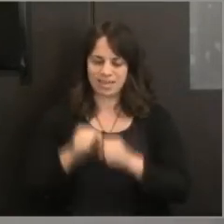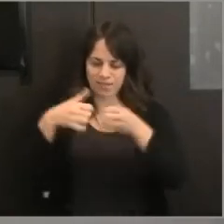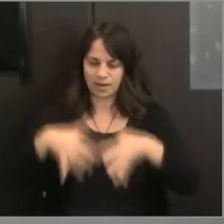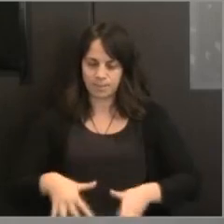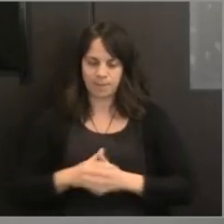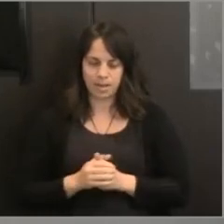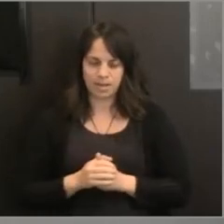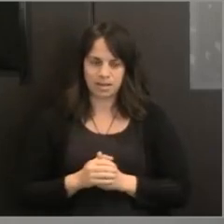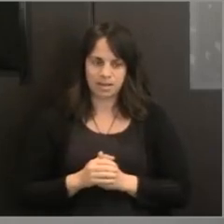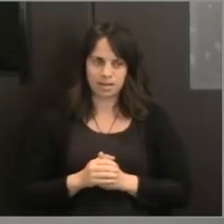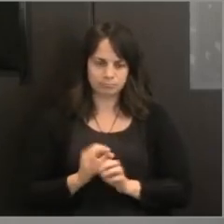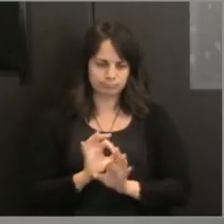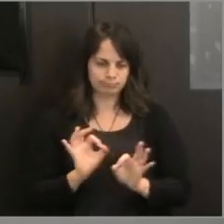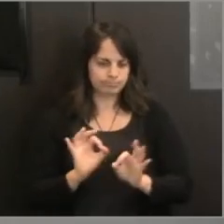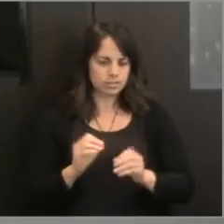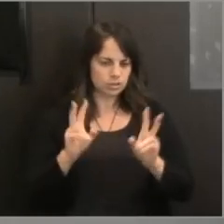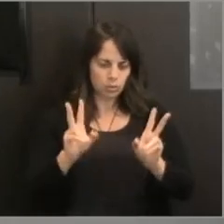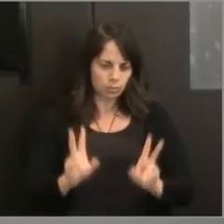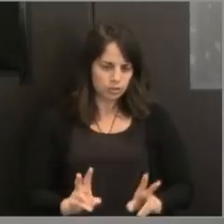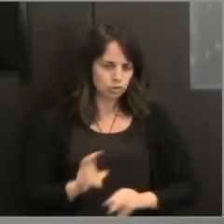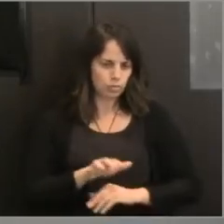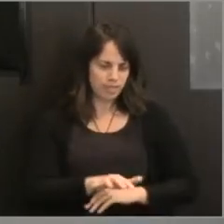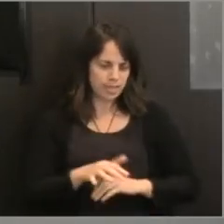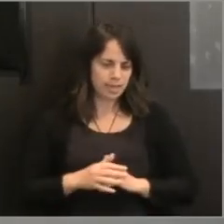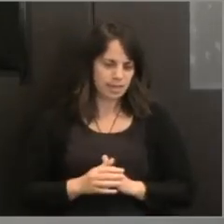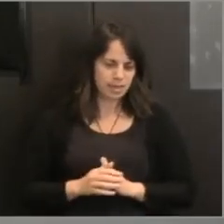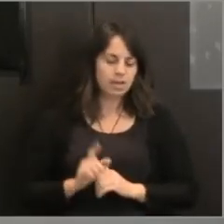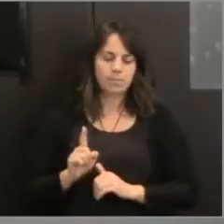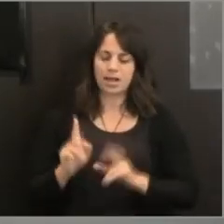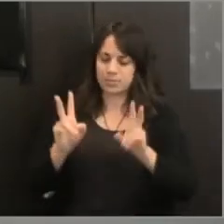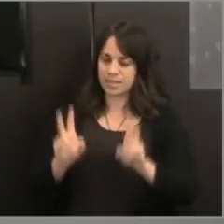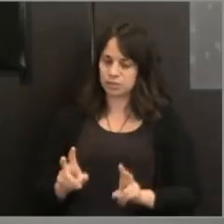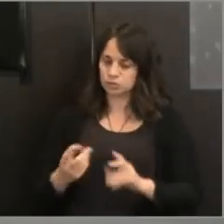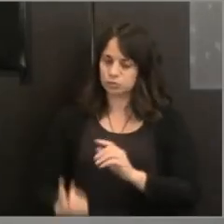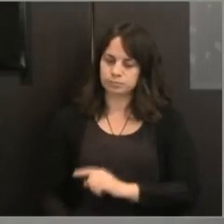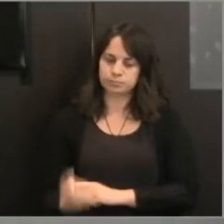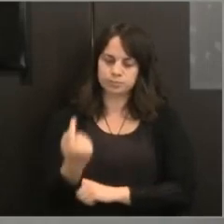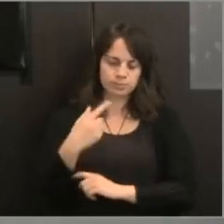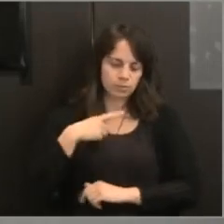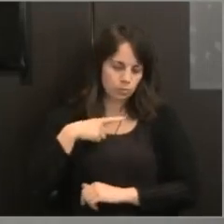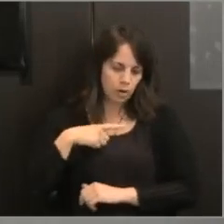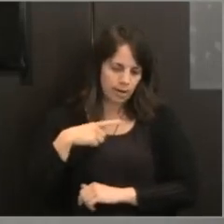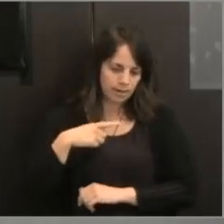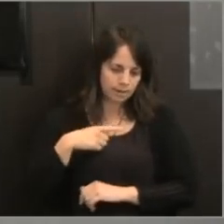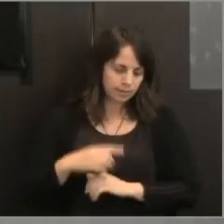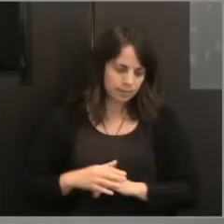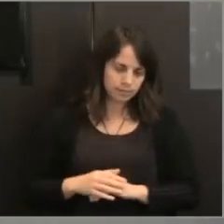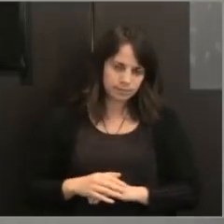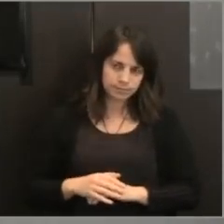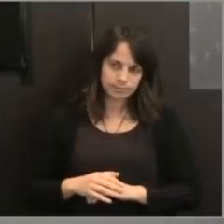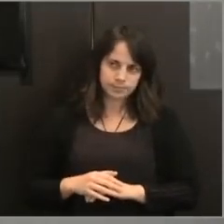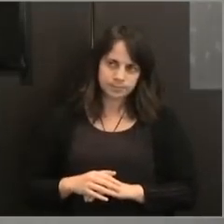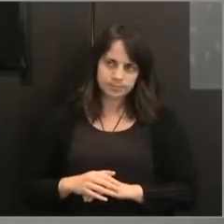there. The tension arises because under the individuated notion